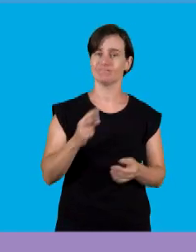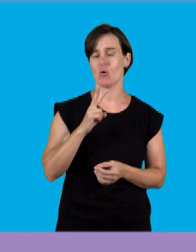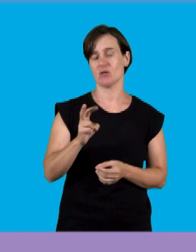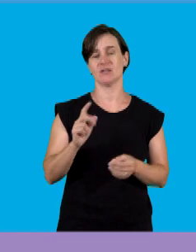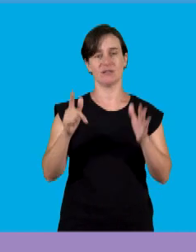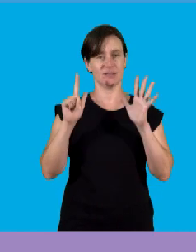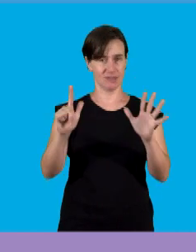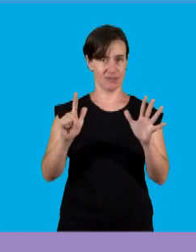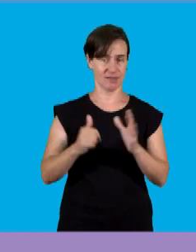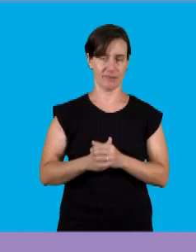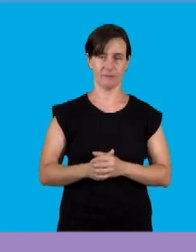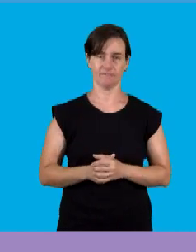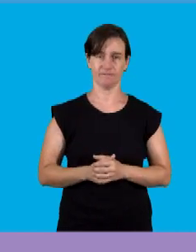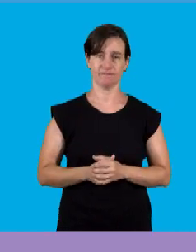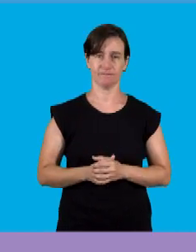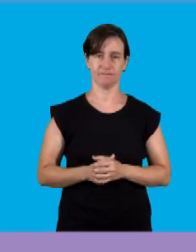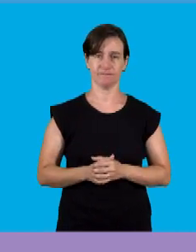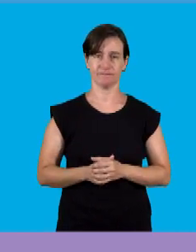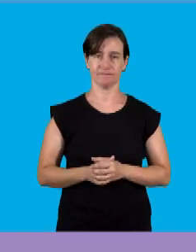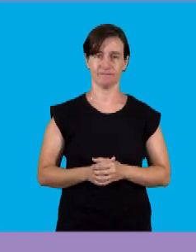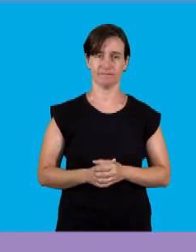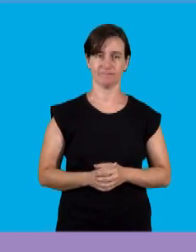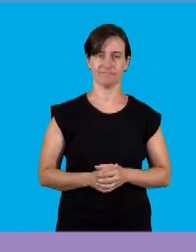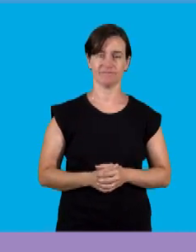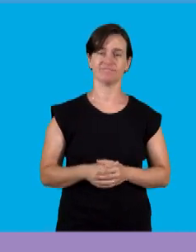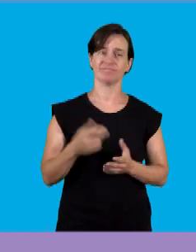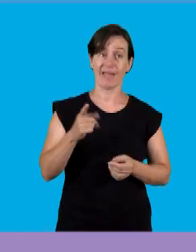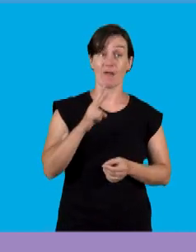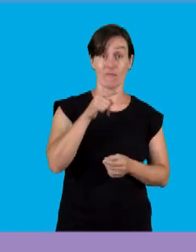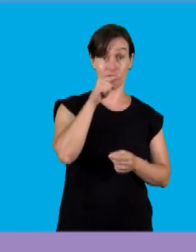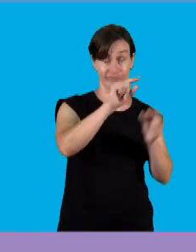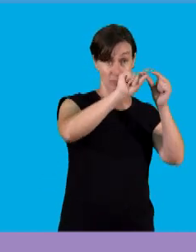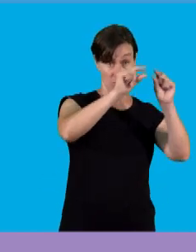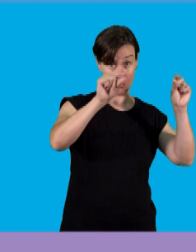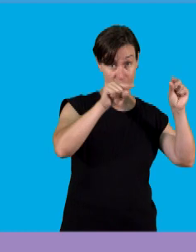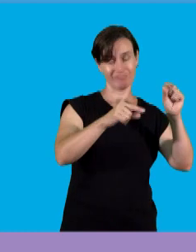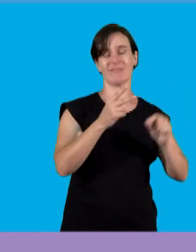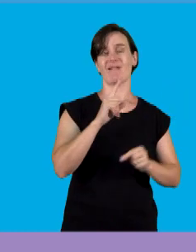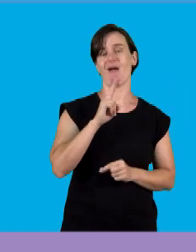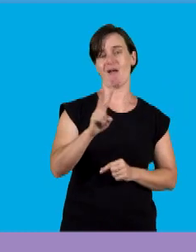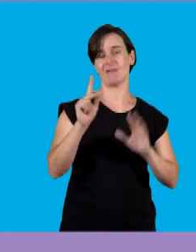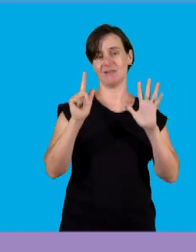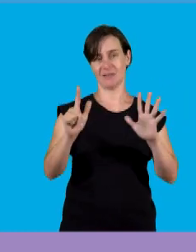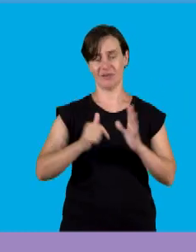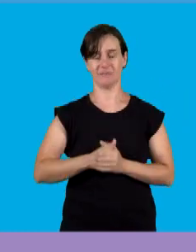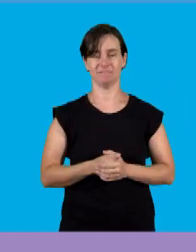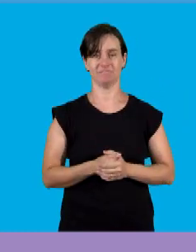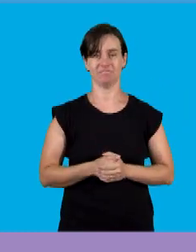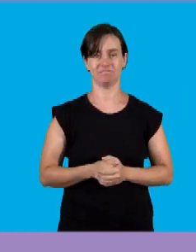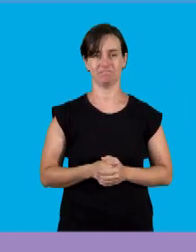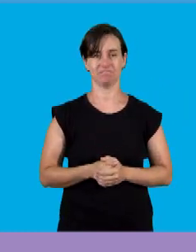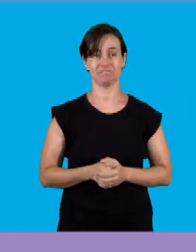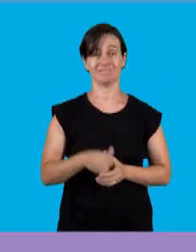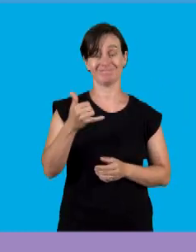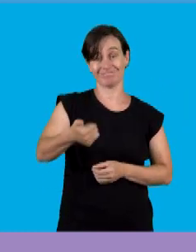is going to give us a 7. And that is our answer for that calculation. Let's move on